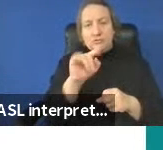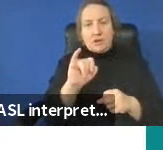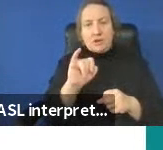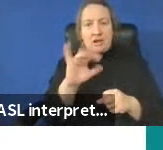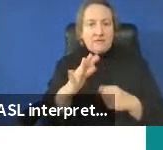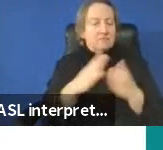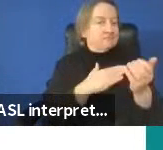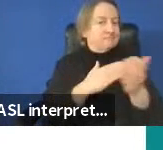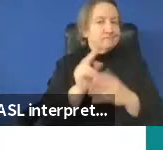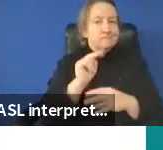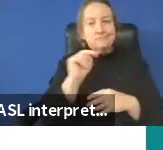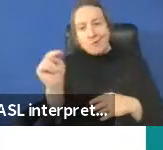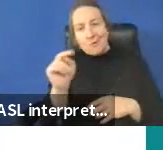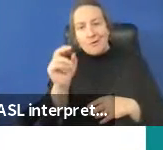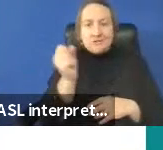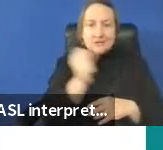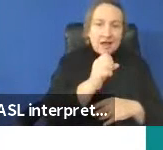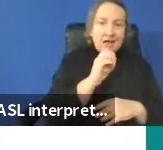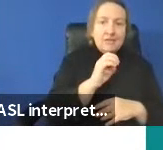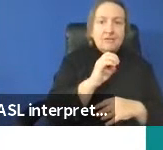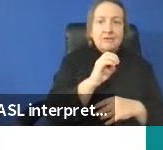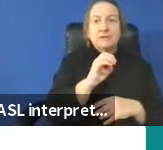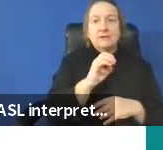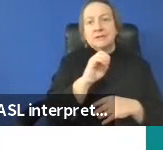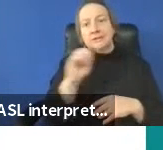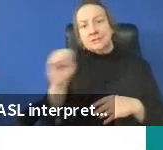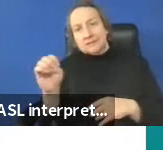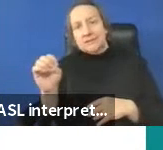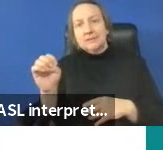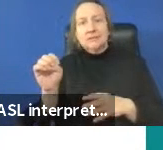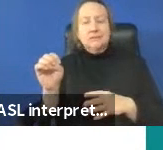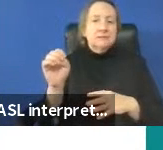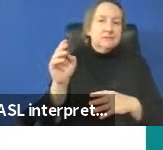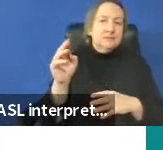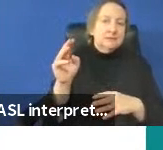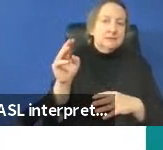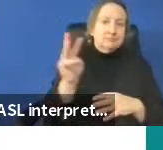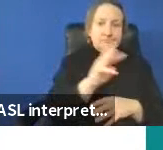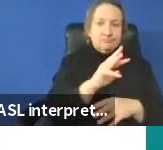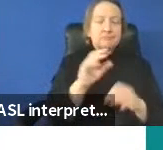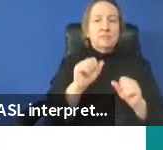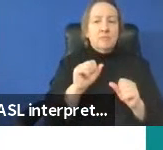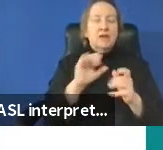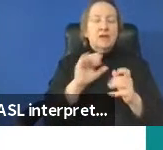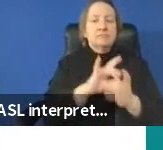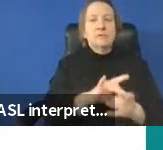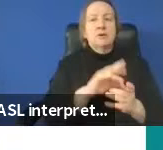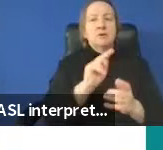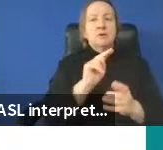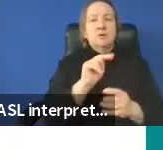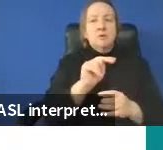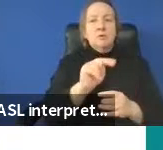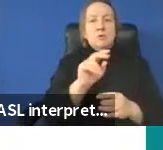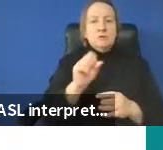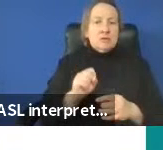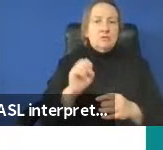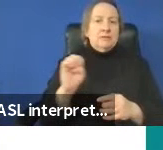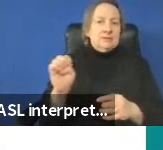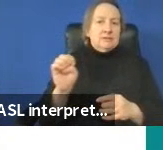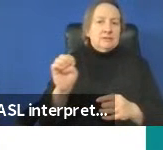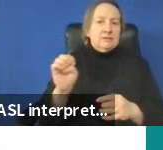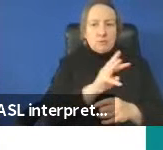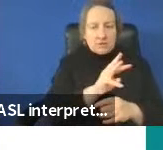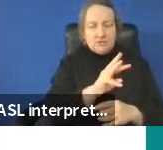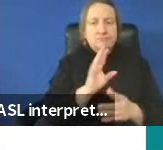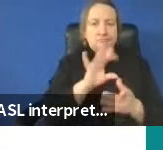which direction you're going on I-5 and SR 14, you can make the connections north, south, east, west,